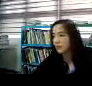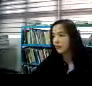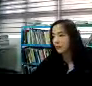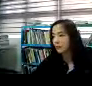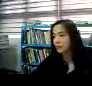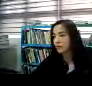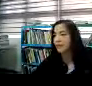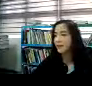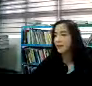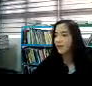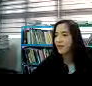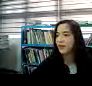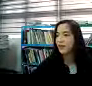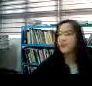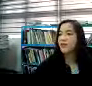another topic.